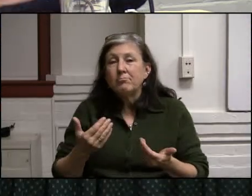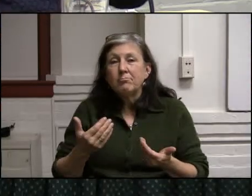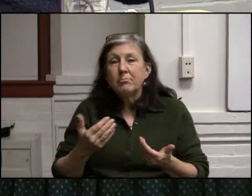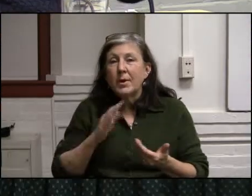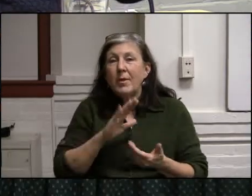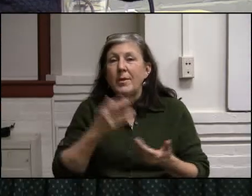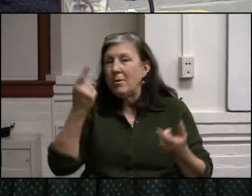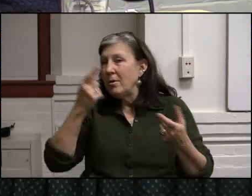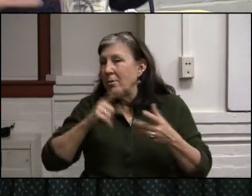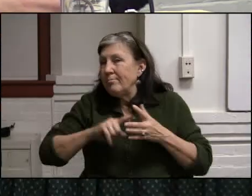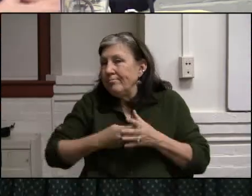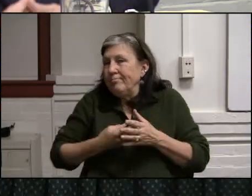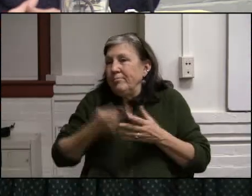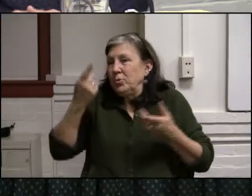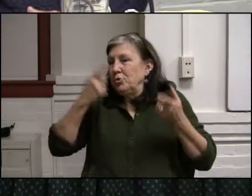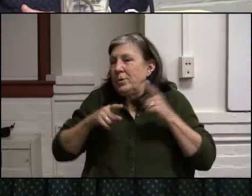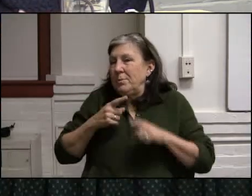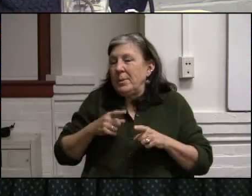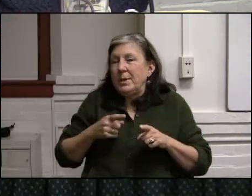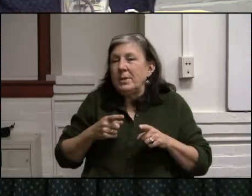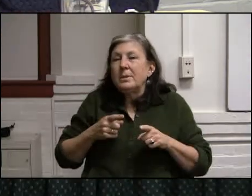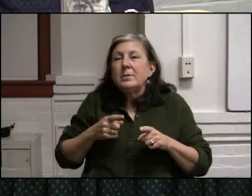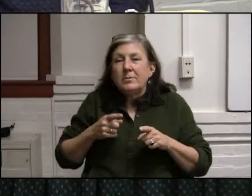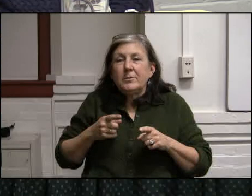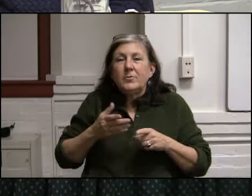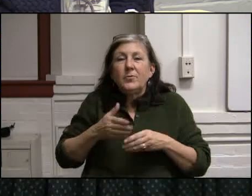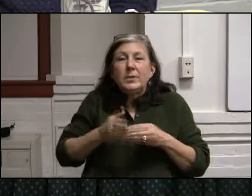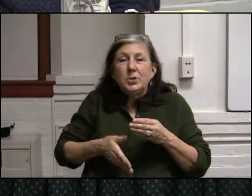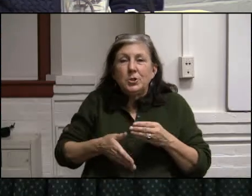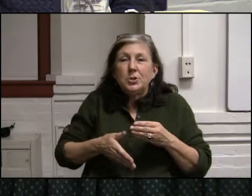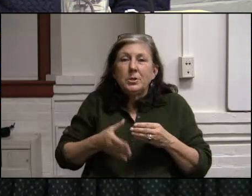stabilization any longer, it should be a simpler report again.